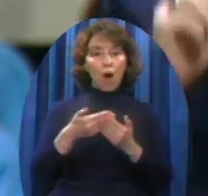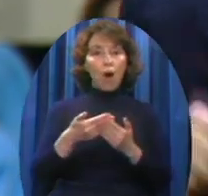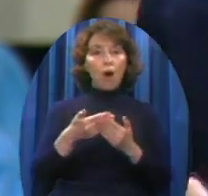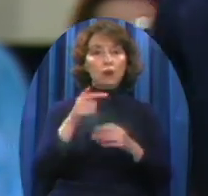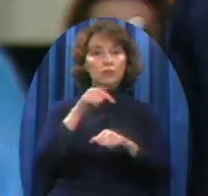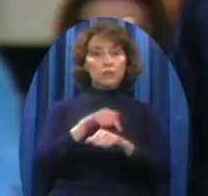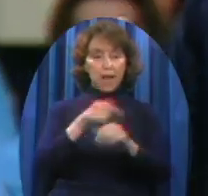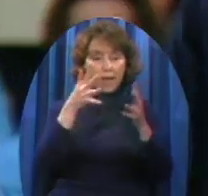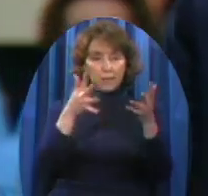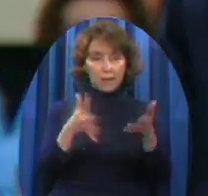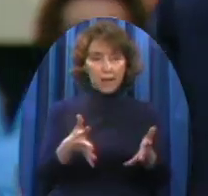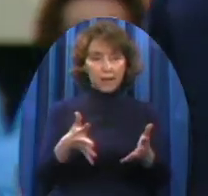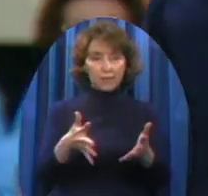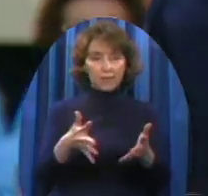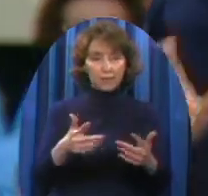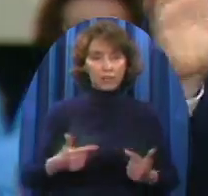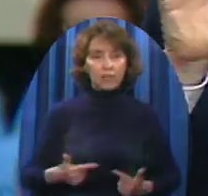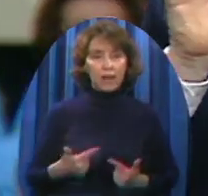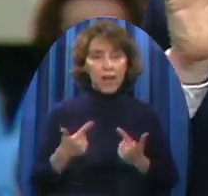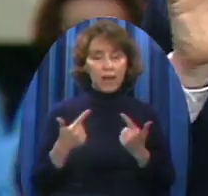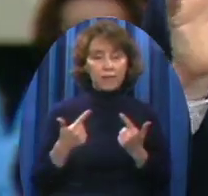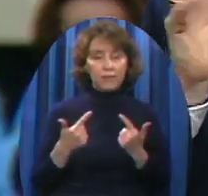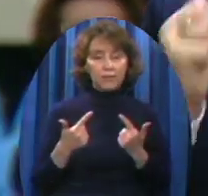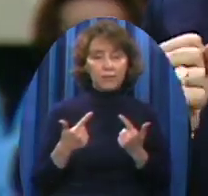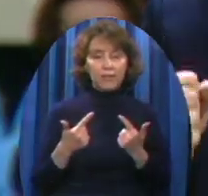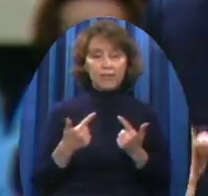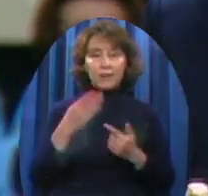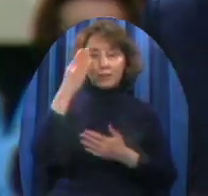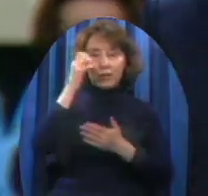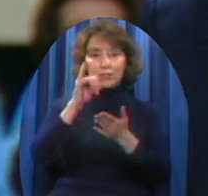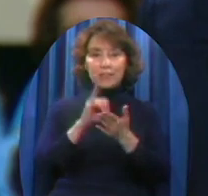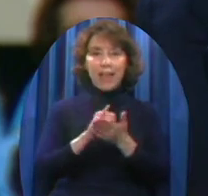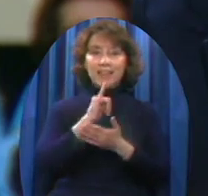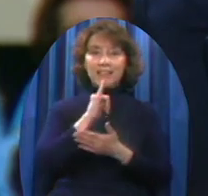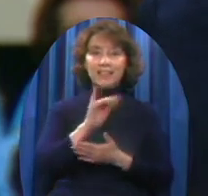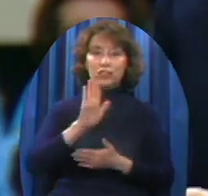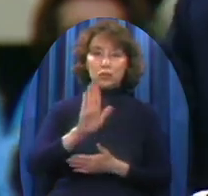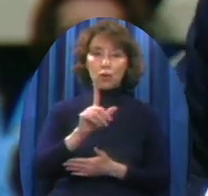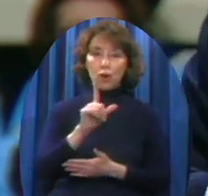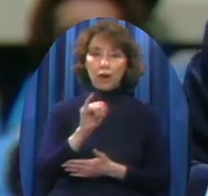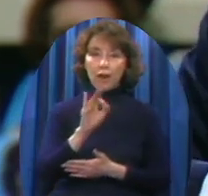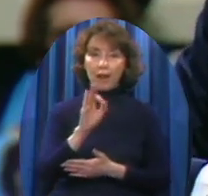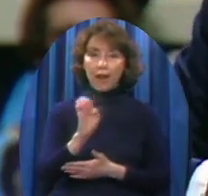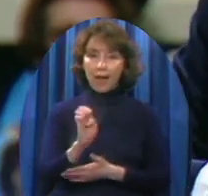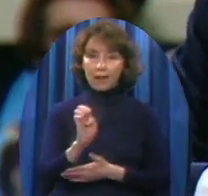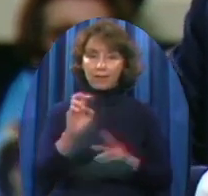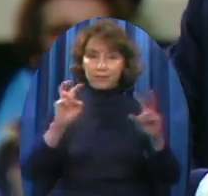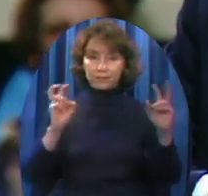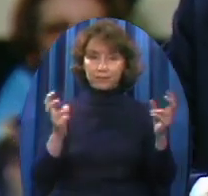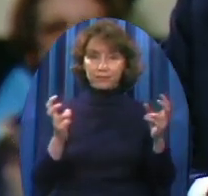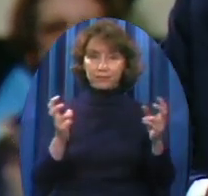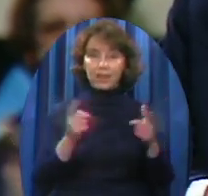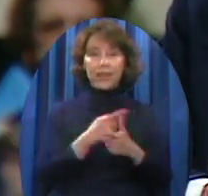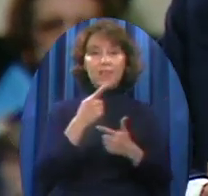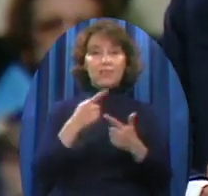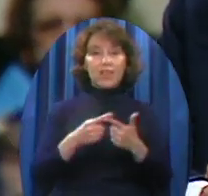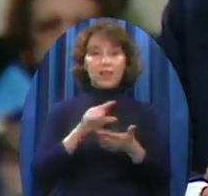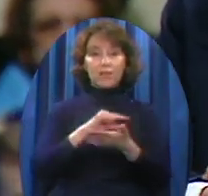Because, according to verse 13, this is your life. And then he goes on to